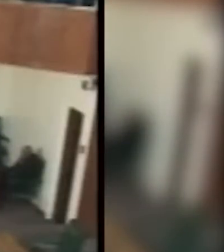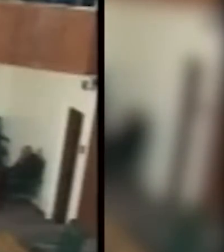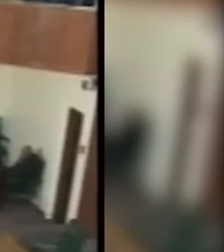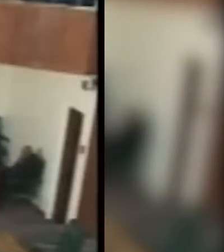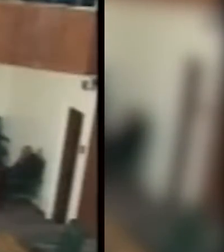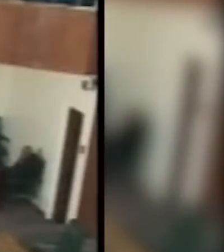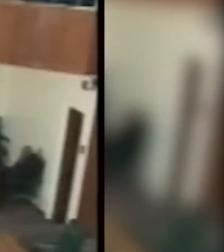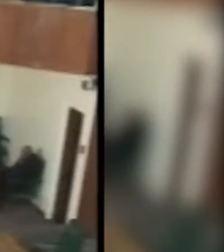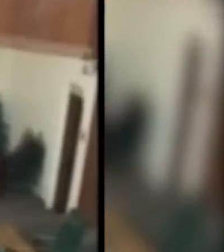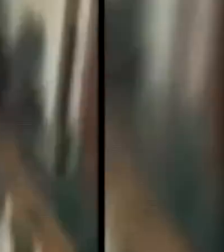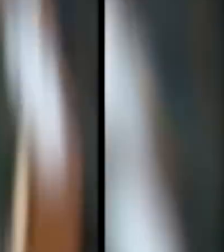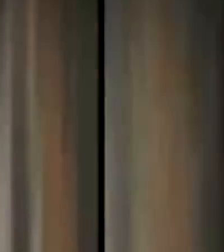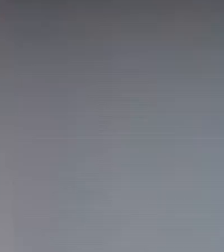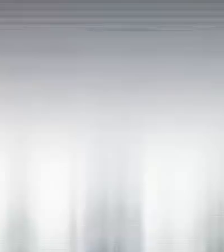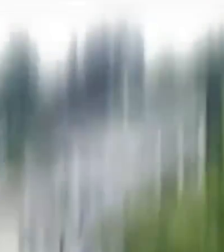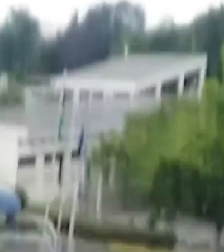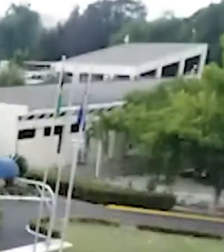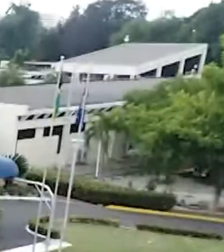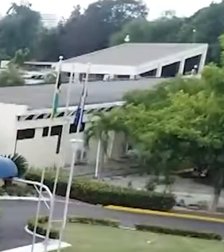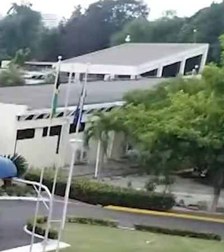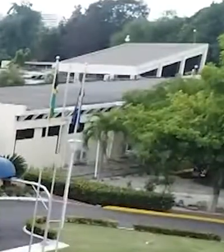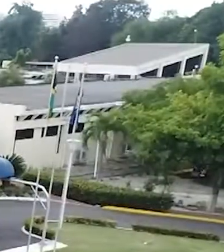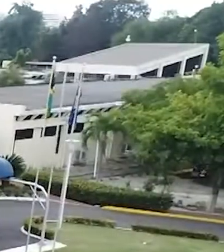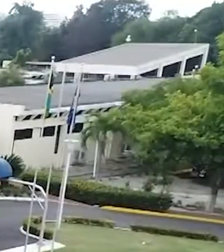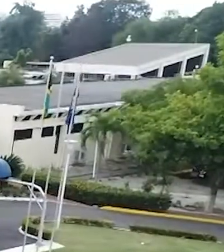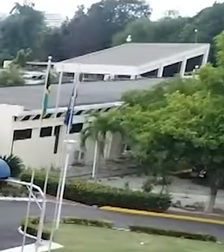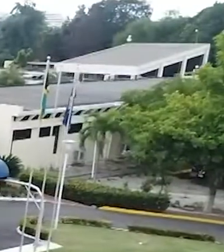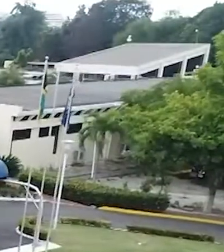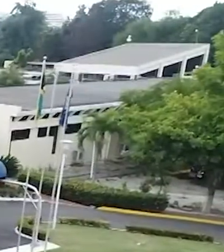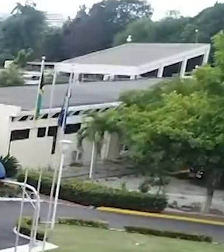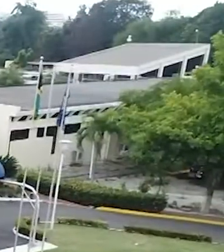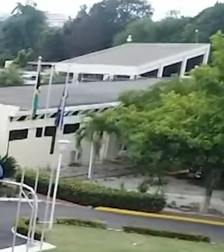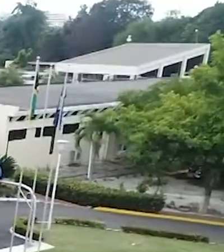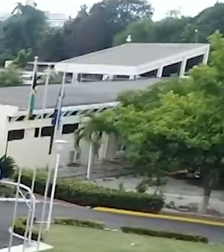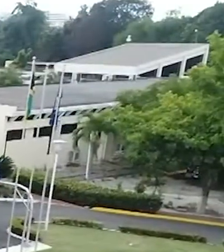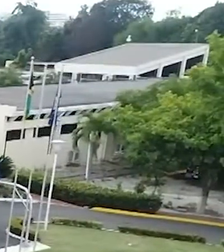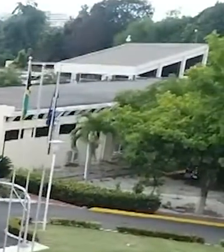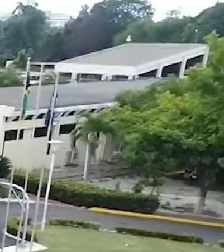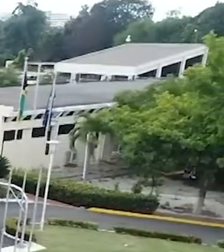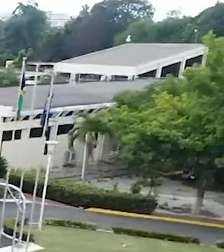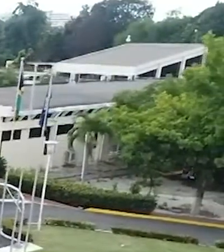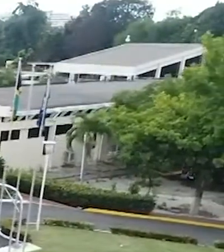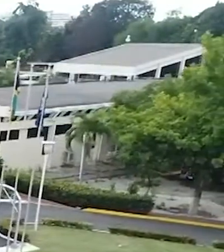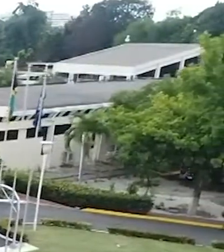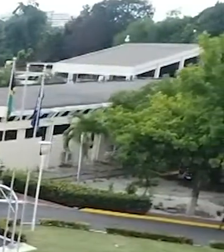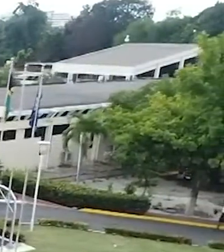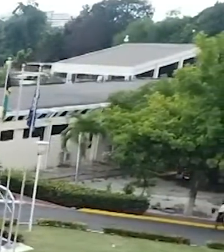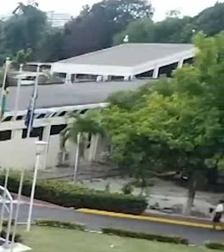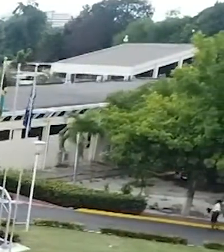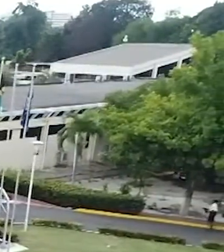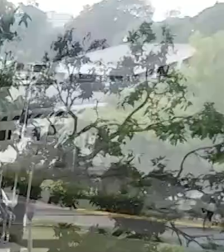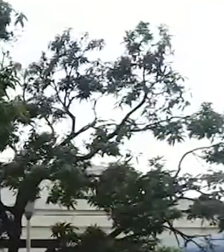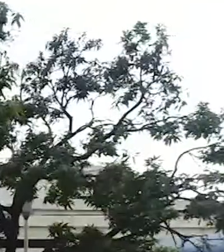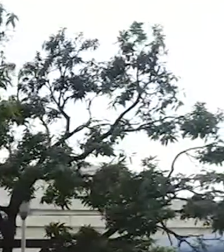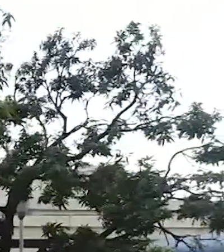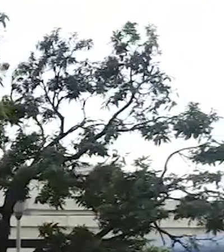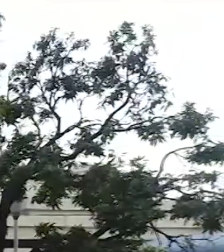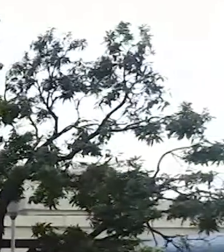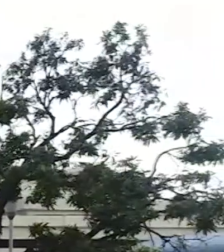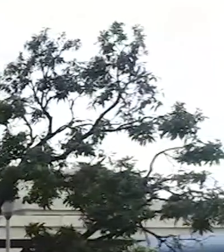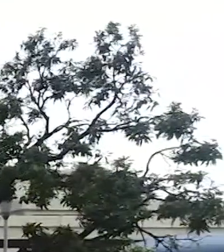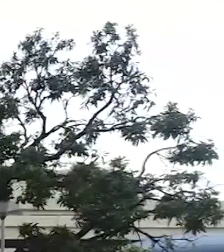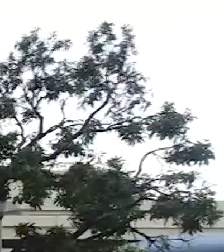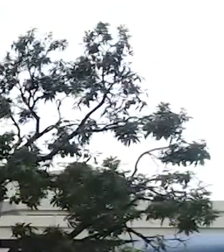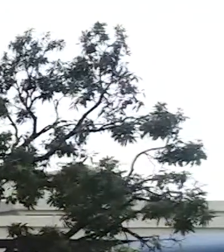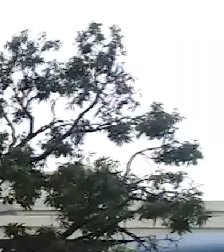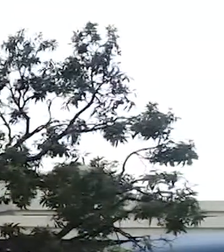year 2000. In July 2011, approval was given for the National Registration Unit to be transferred from the Ministry